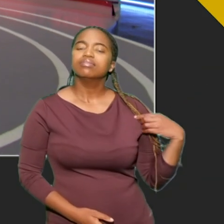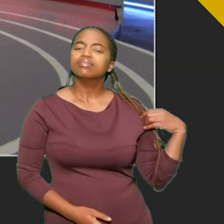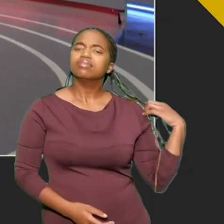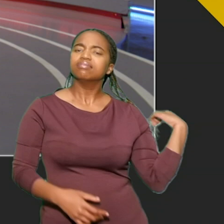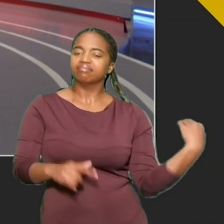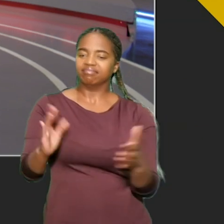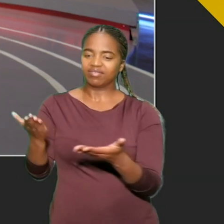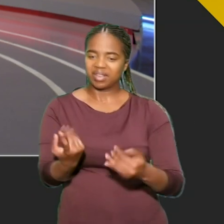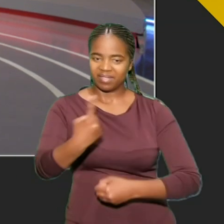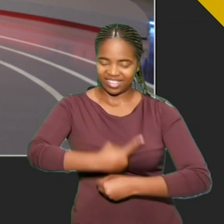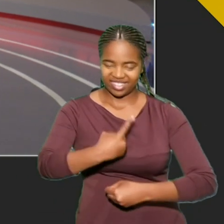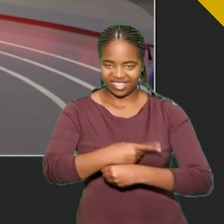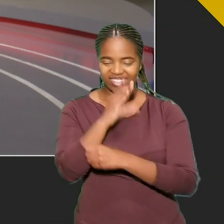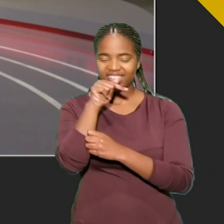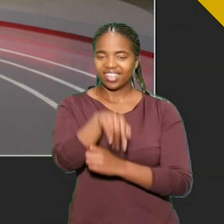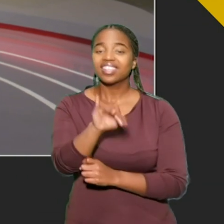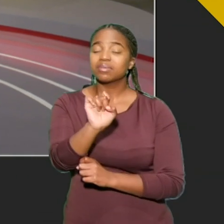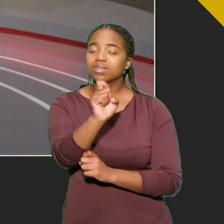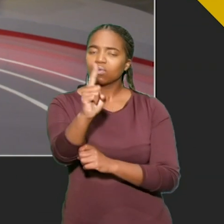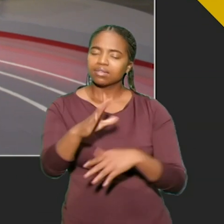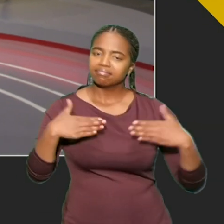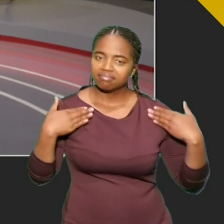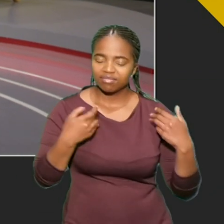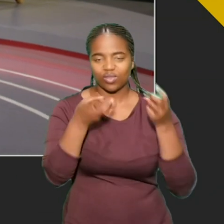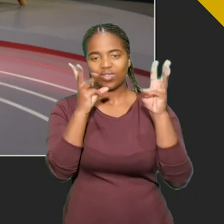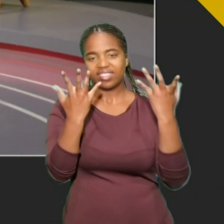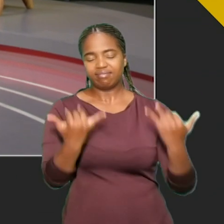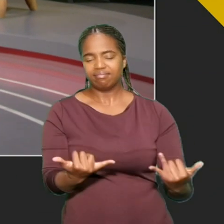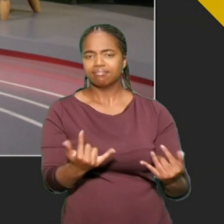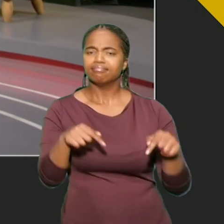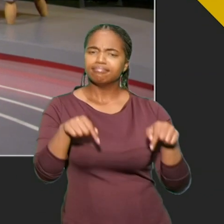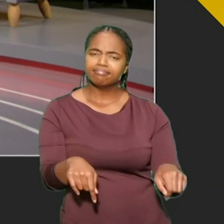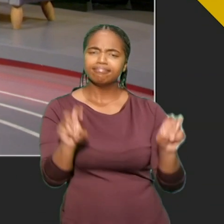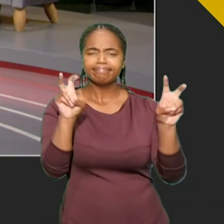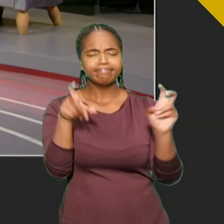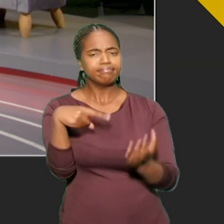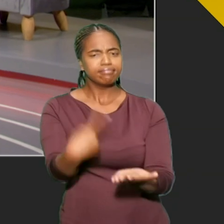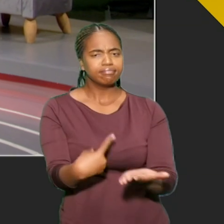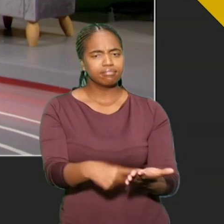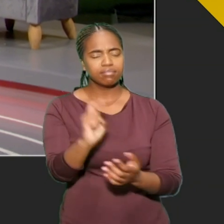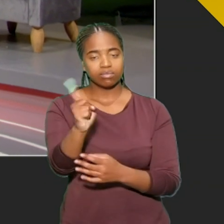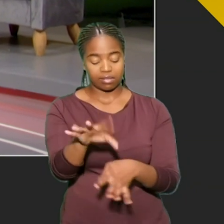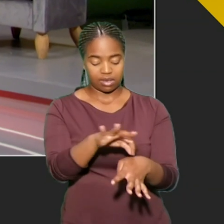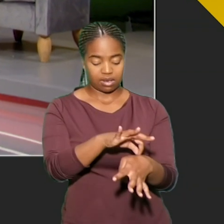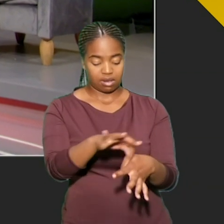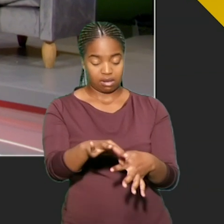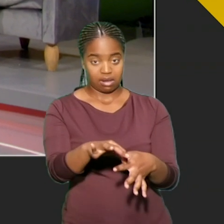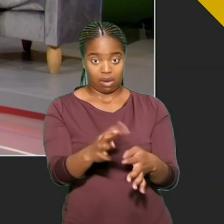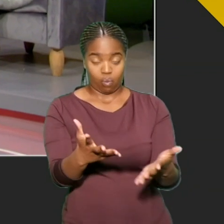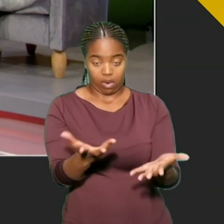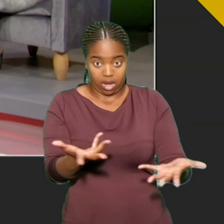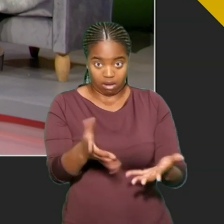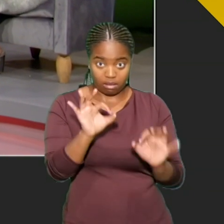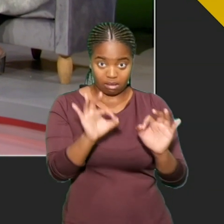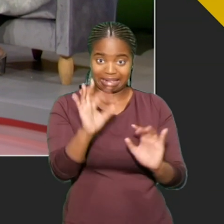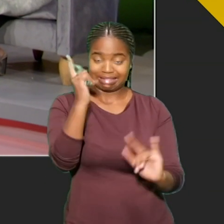Welcome back to Daily Thetha lagu SABC 1. Siyajabula ukuthi usahleli nathi futhi especially on a topic njengalamhlanje. We were talking about lahlala khona